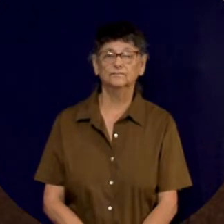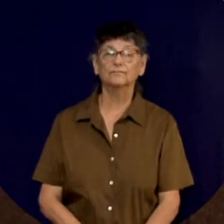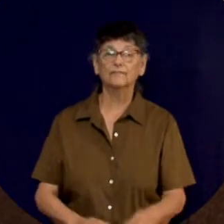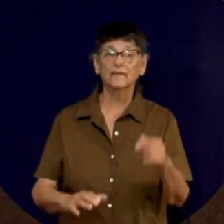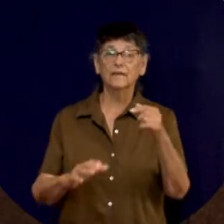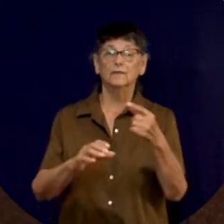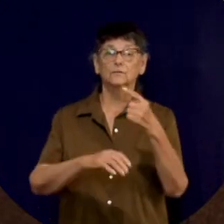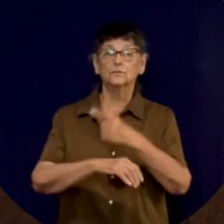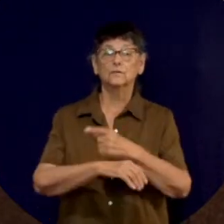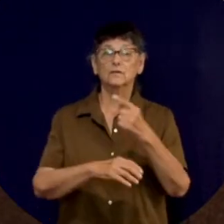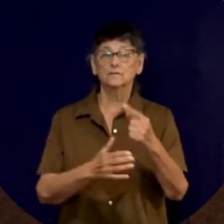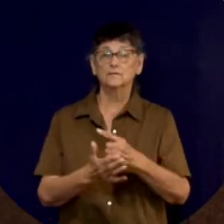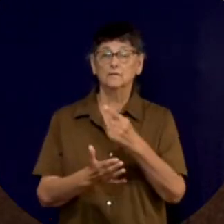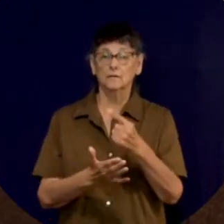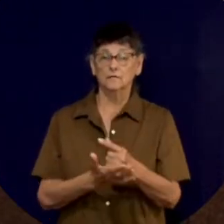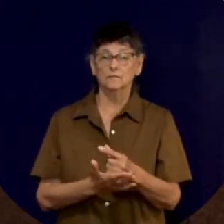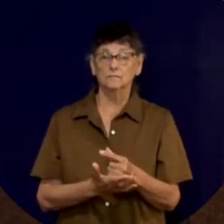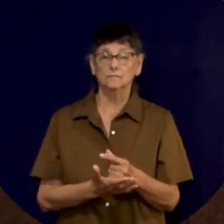In today's Gospel,